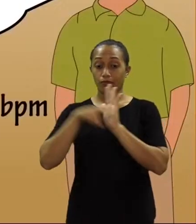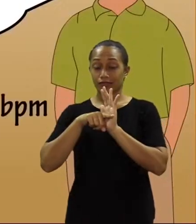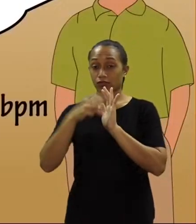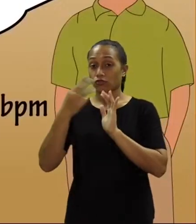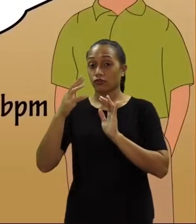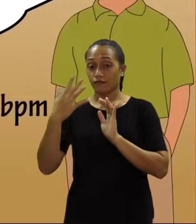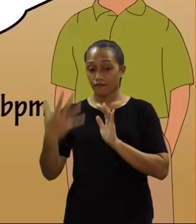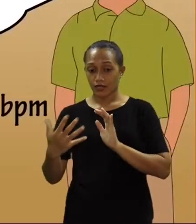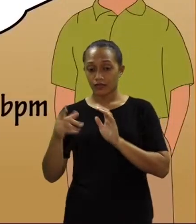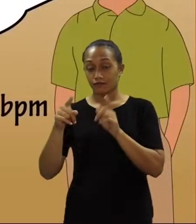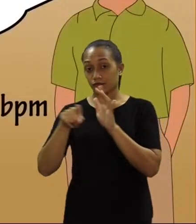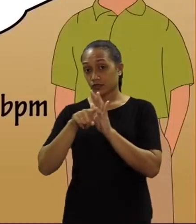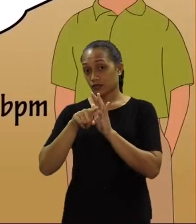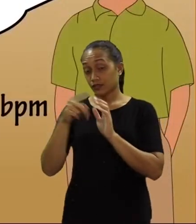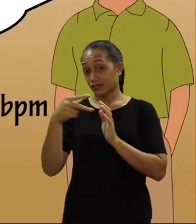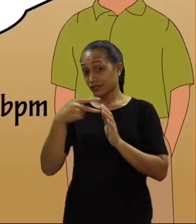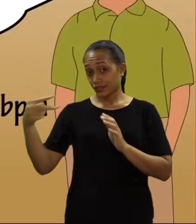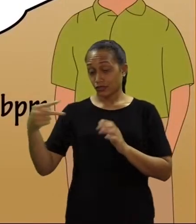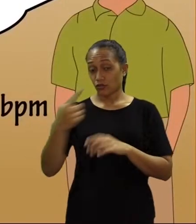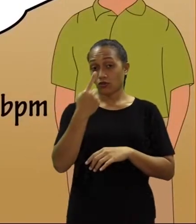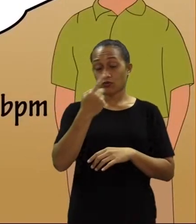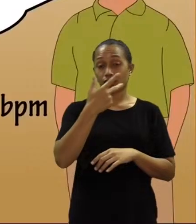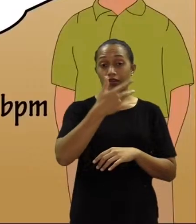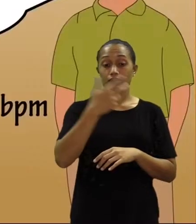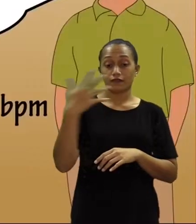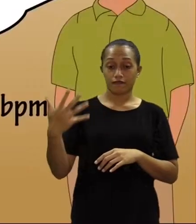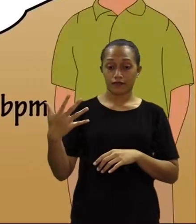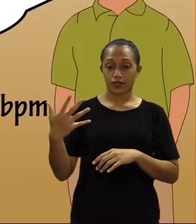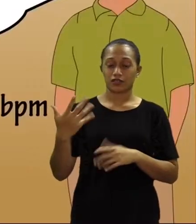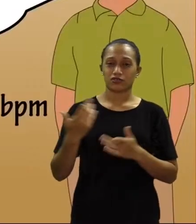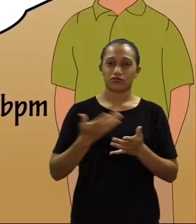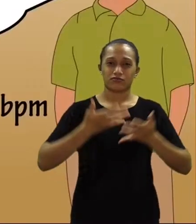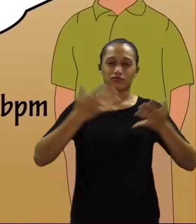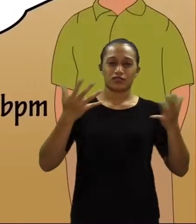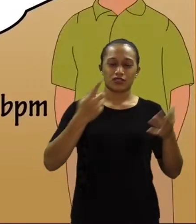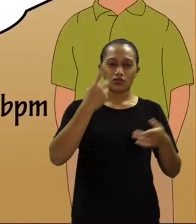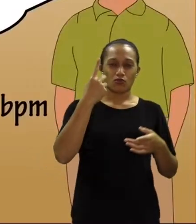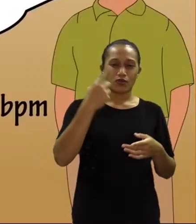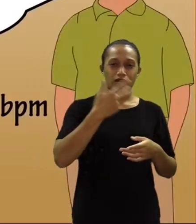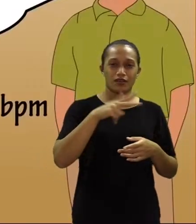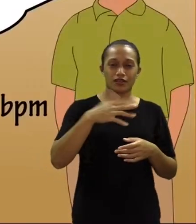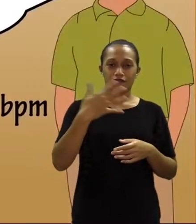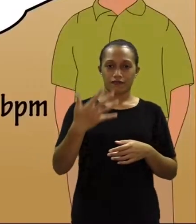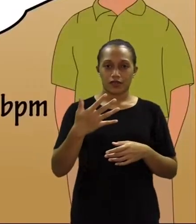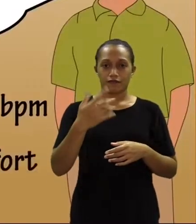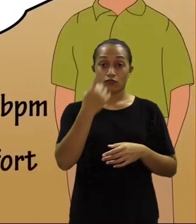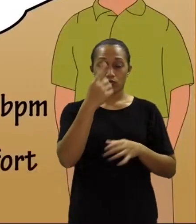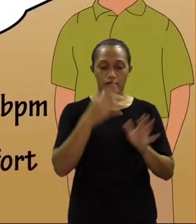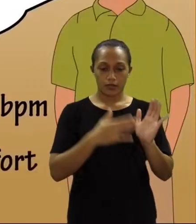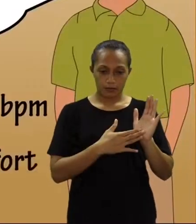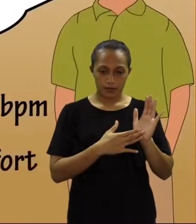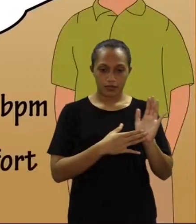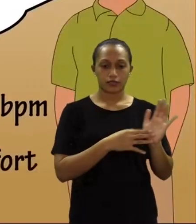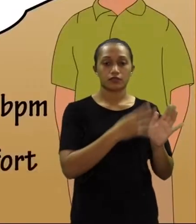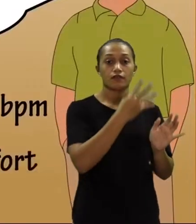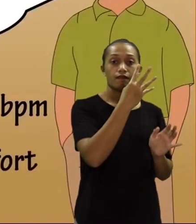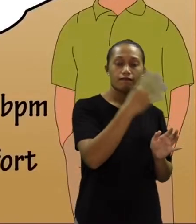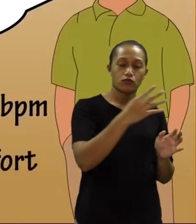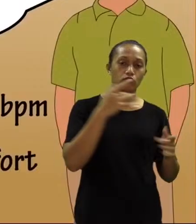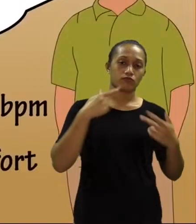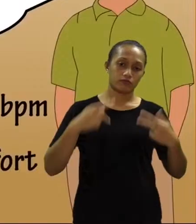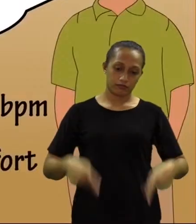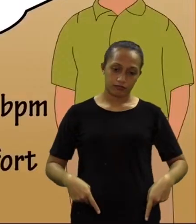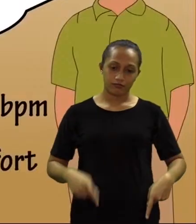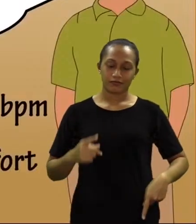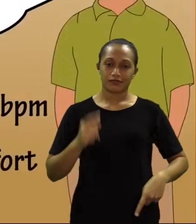35, which equals 185. So their max heart rate should be somewhere around 185 beats per minute. That would be at full physical